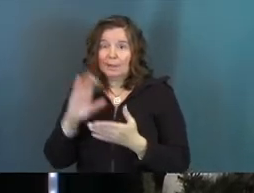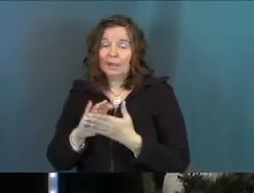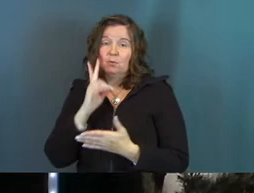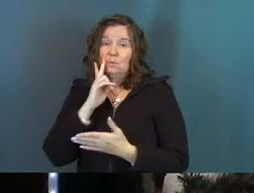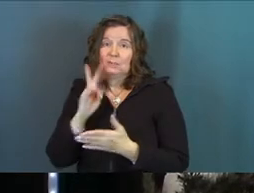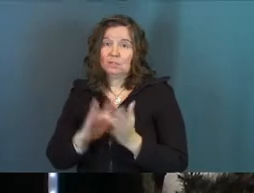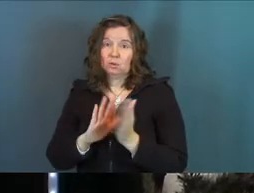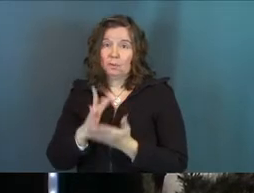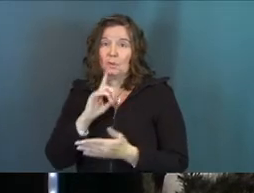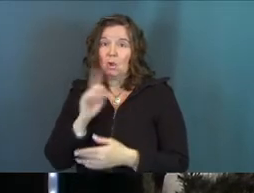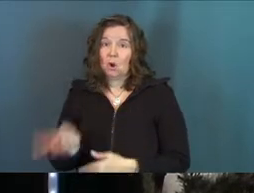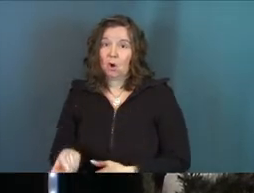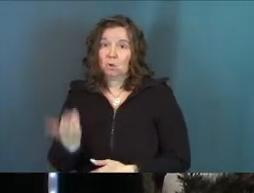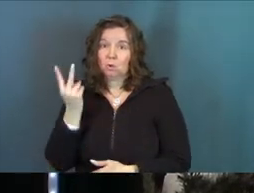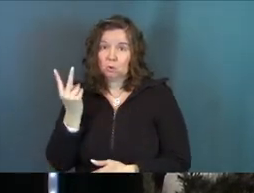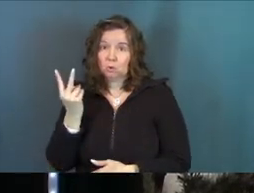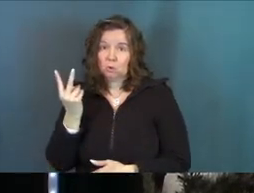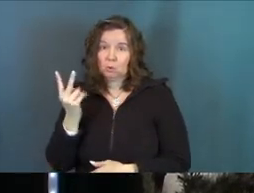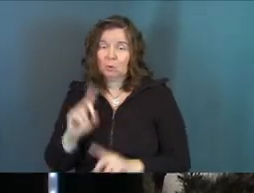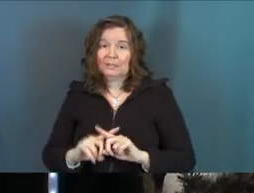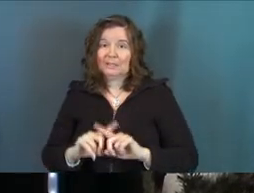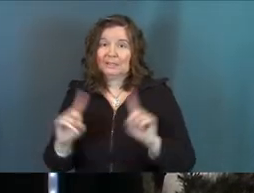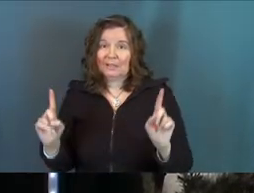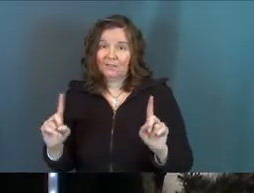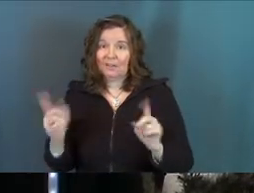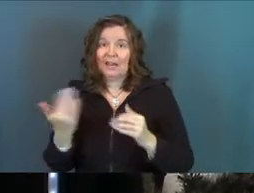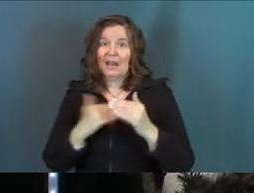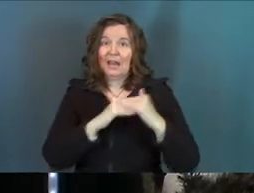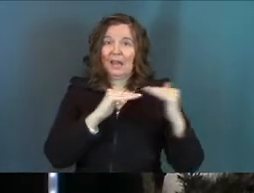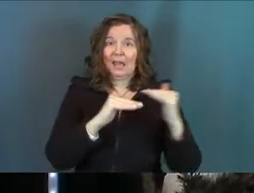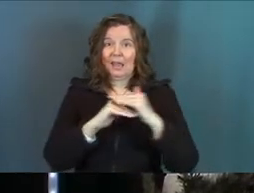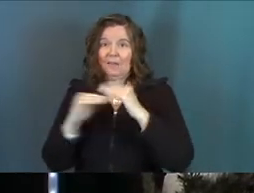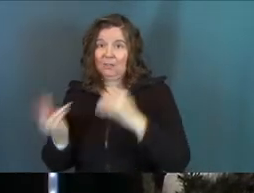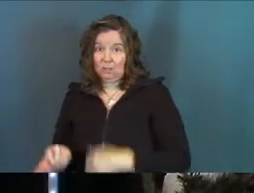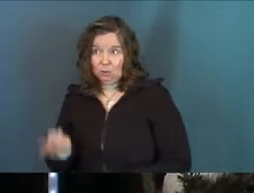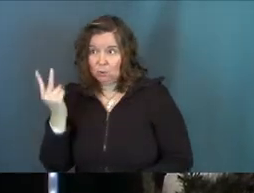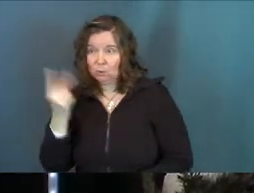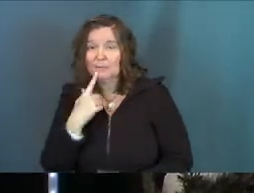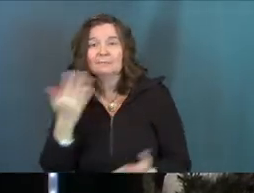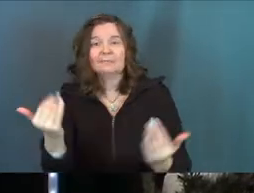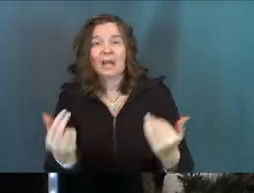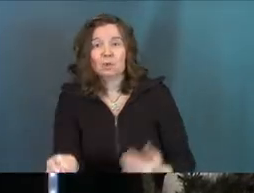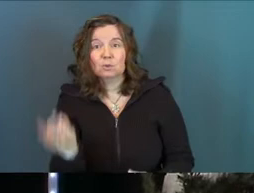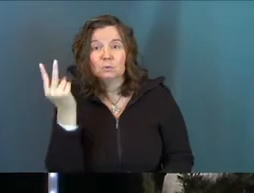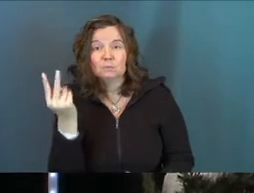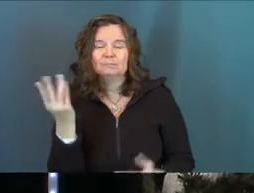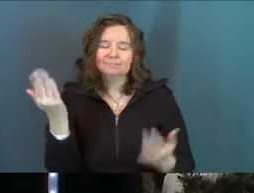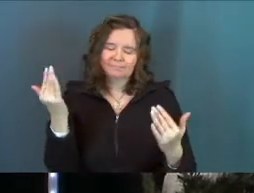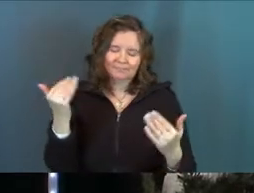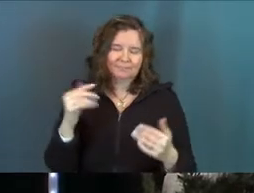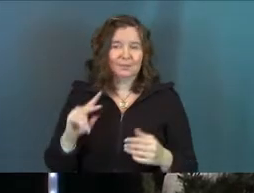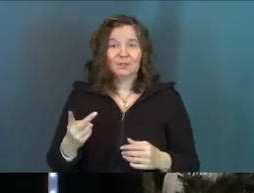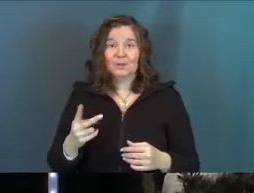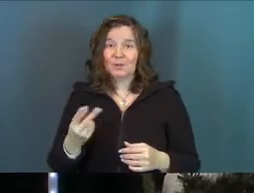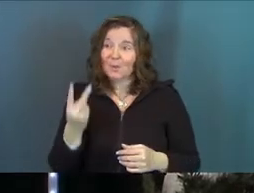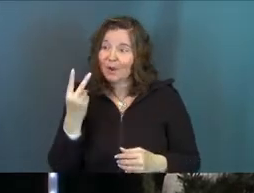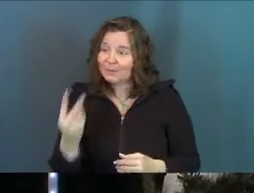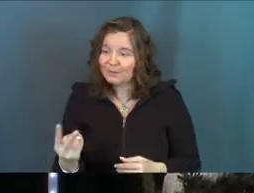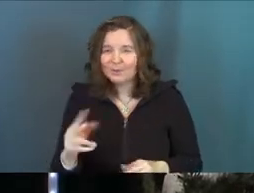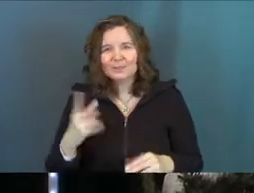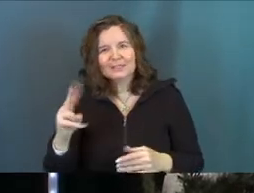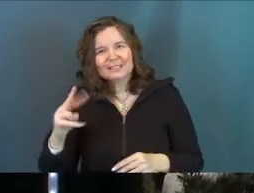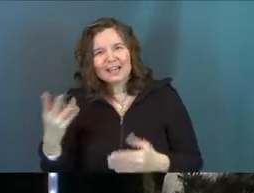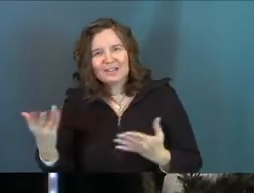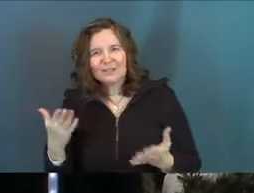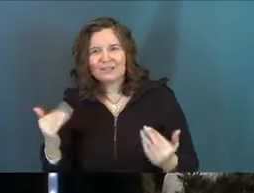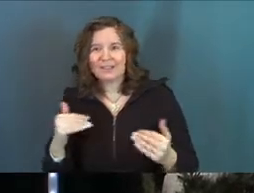and we see in scripture, that there are two different heavens. Everybody say two. Come on, let's go, second service. You guys are two. Second service, let's